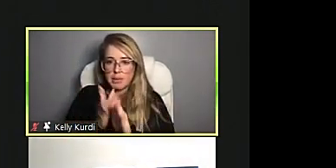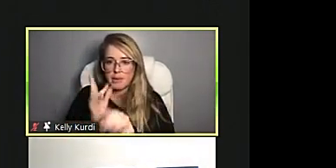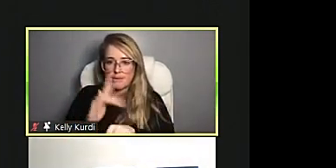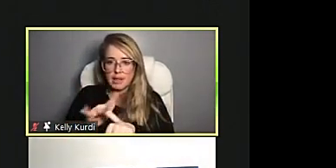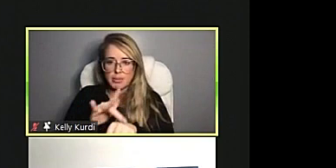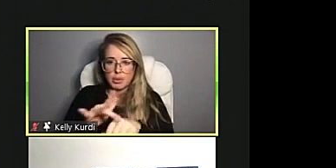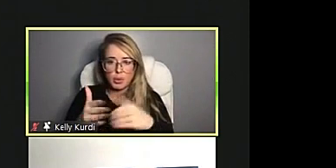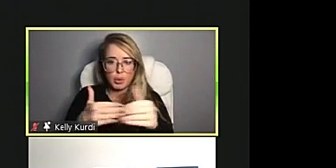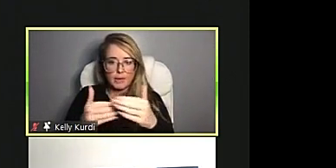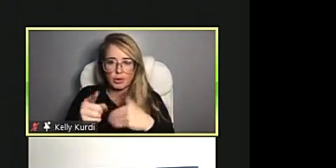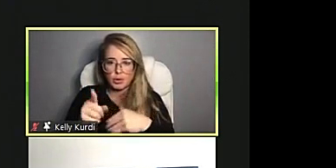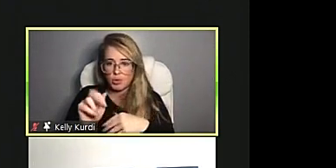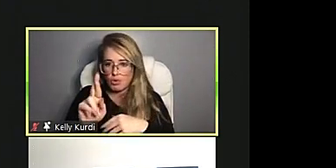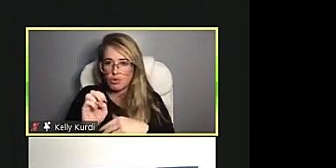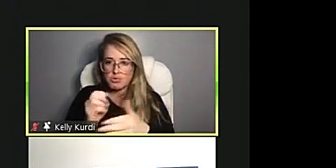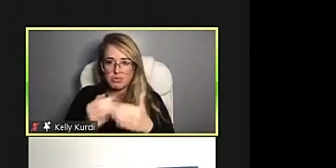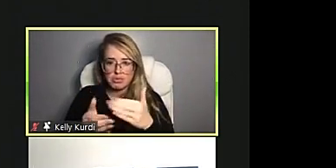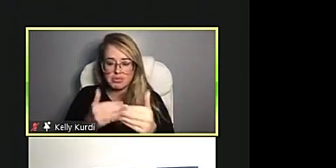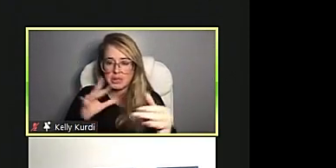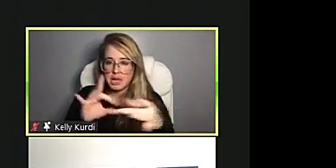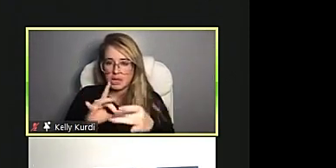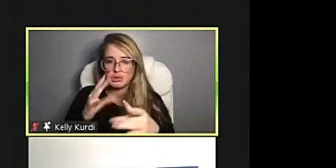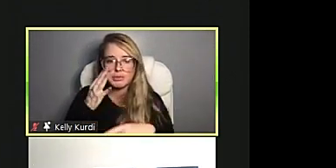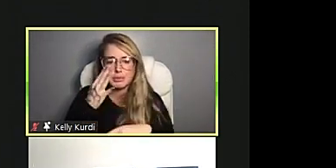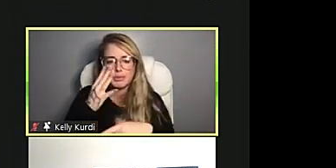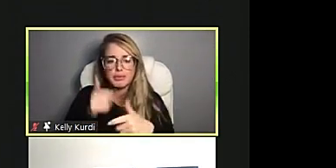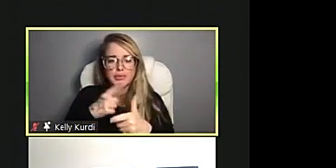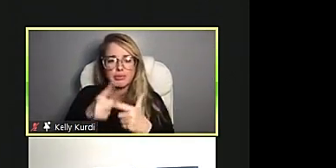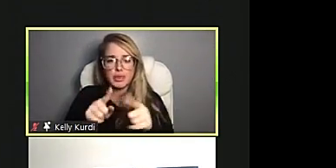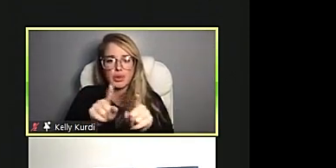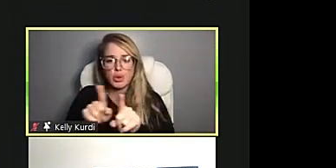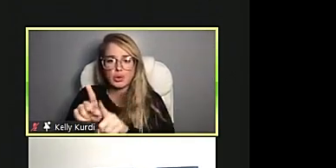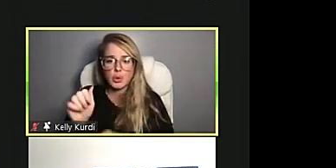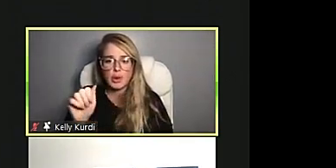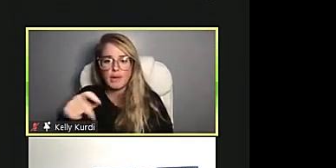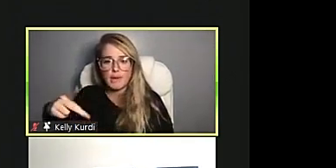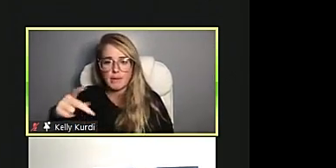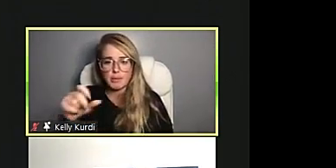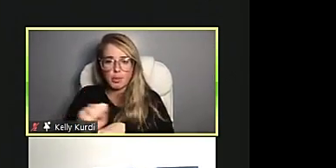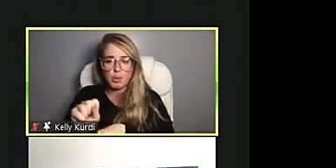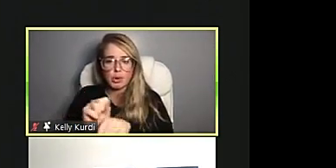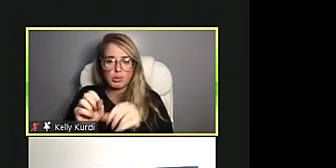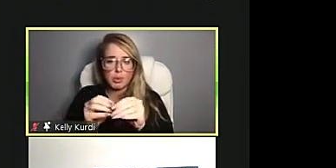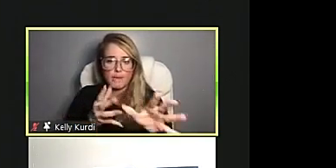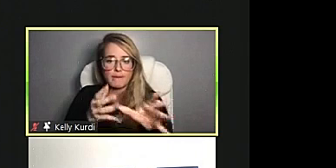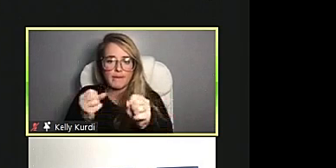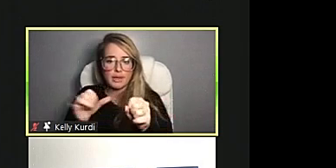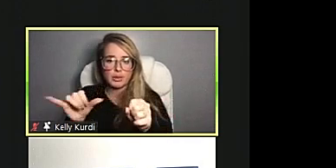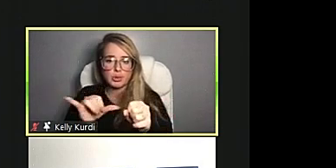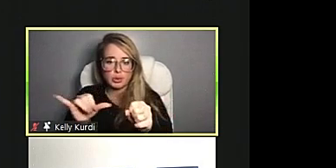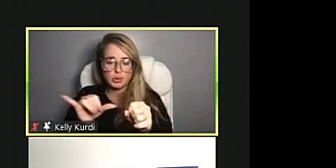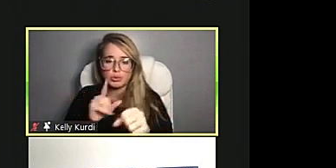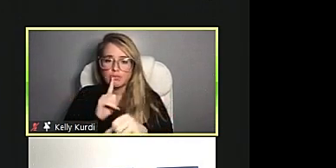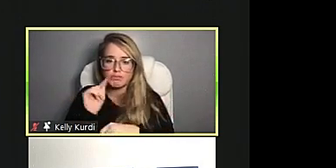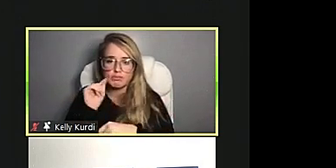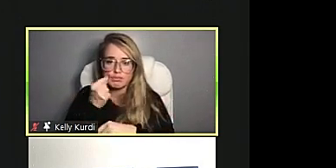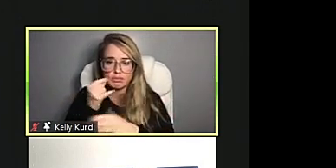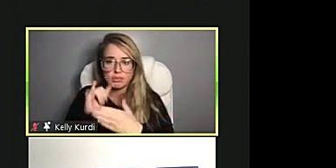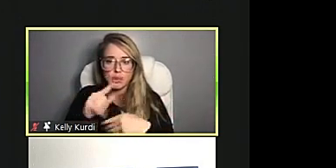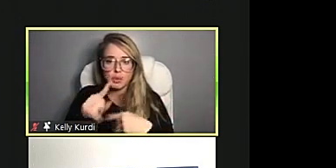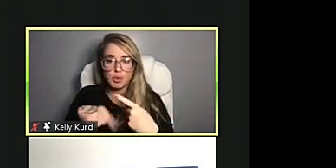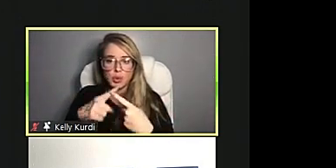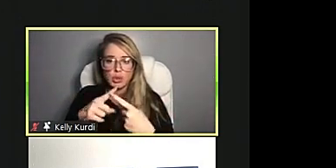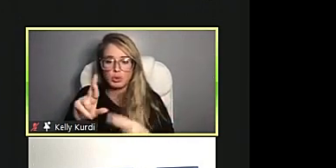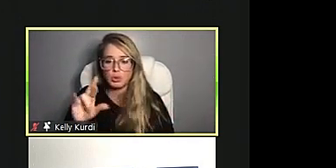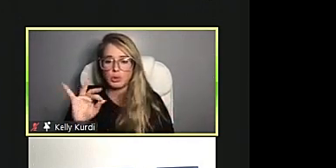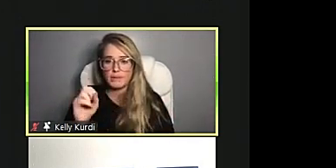are, regardless of connectivity. We also made the app work a lot faster overall. What's really cool is when you refresh your